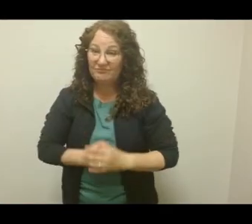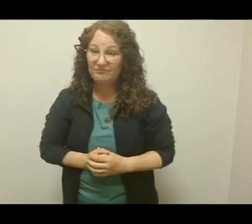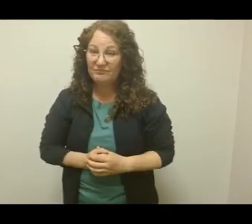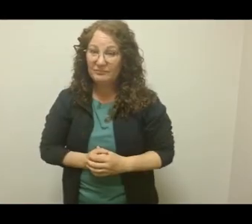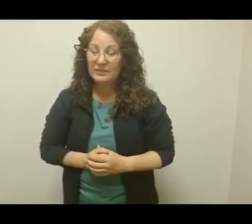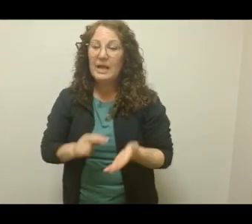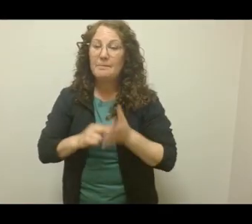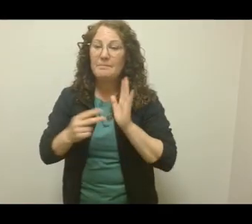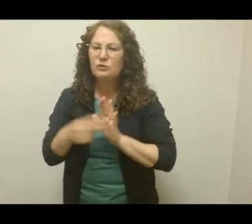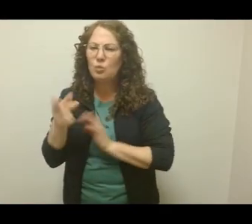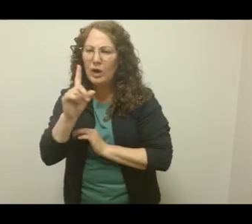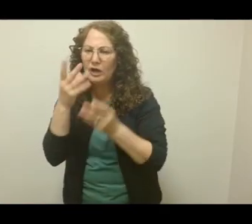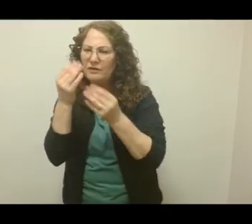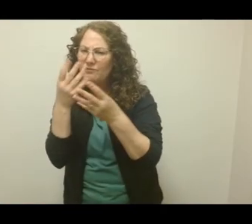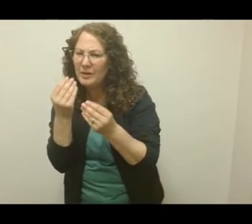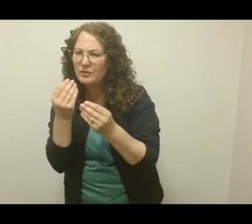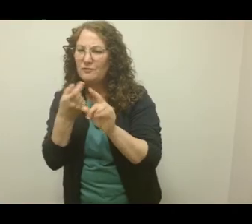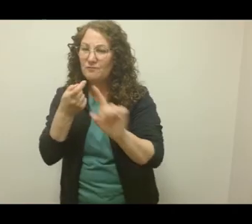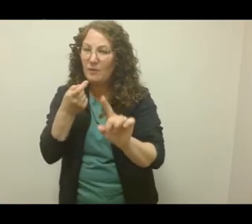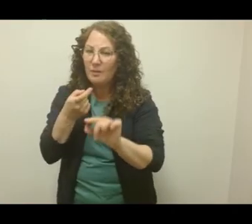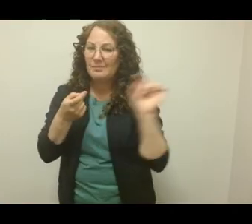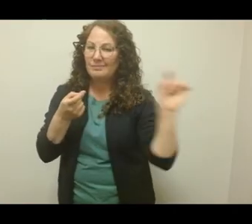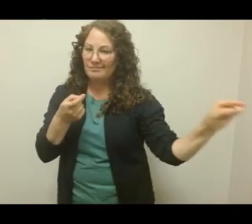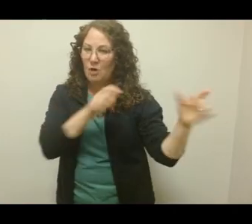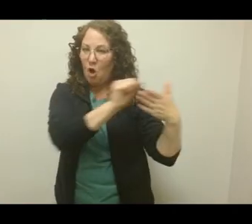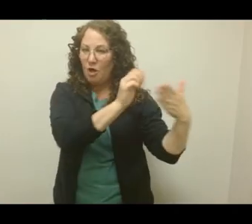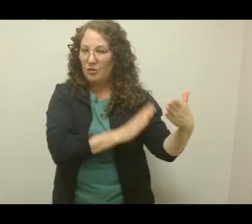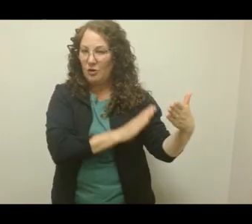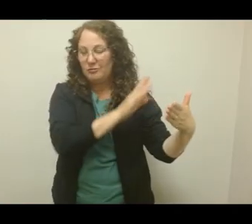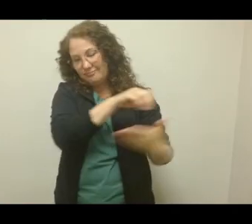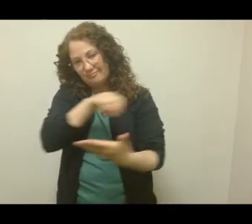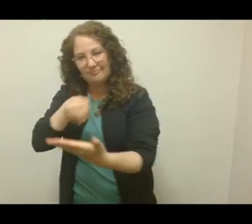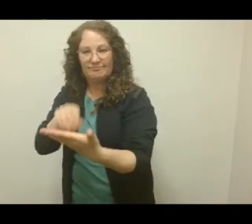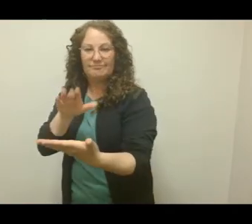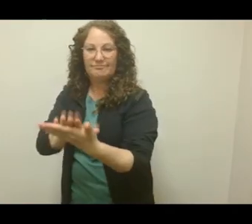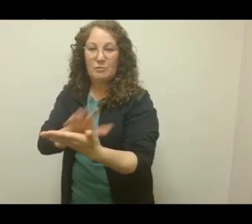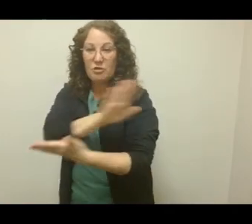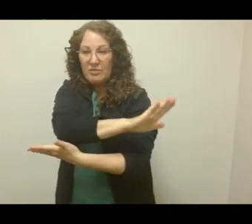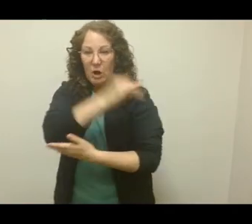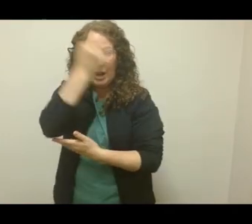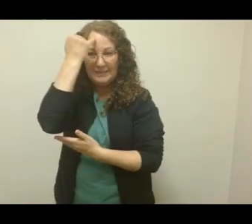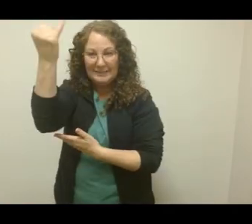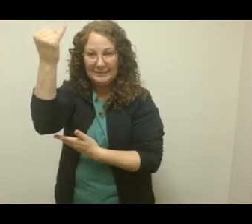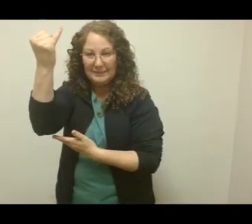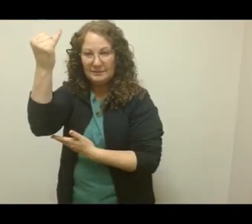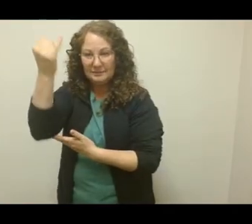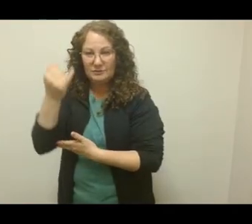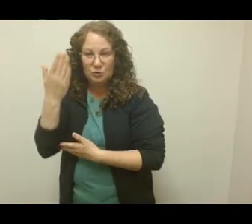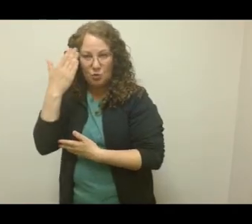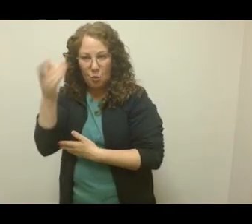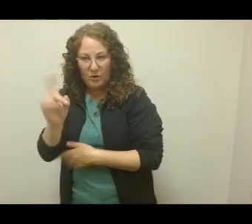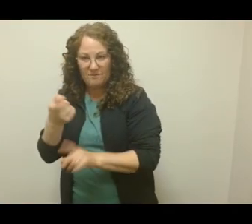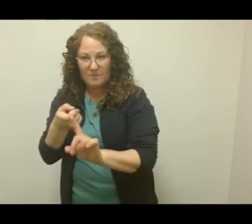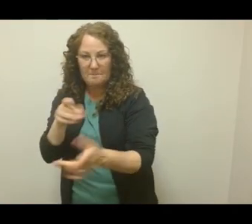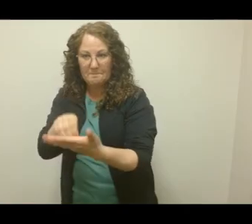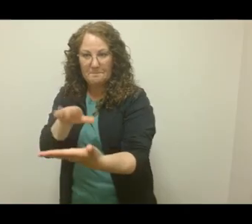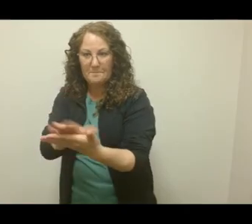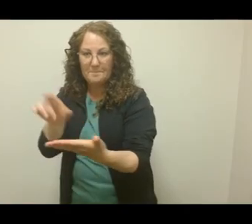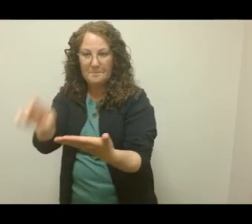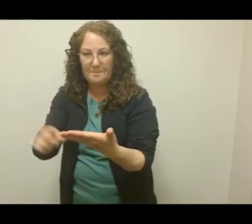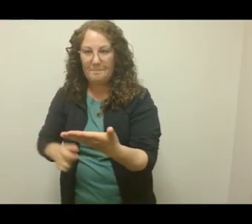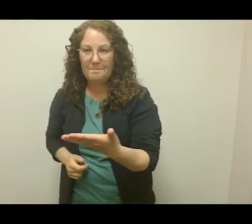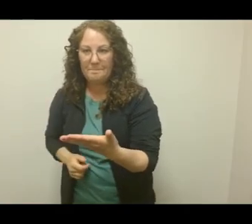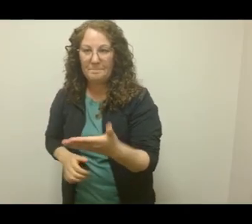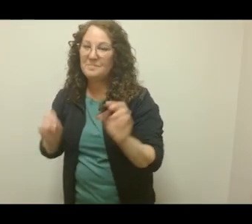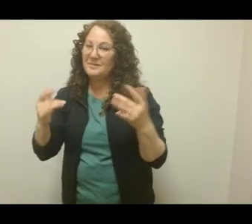giving credit to the author and you're making sure that the ideas have a source. Okay, so